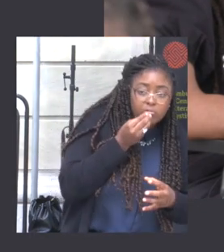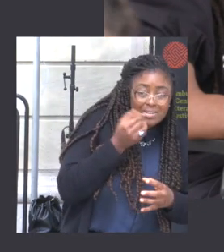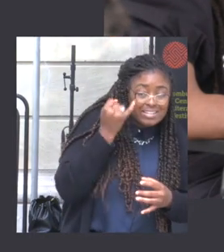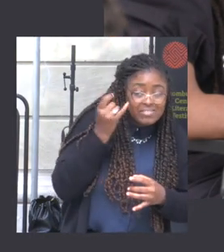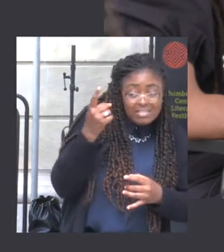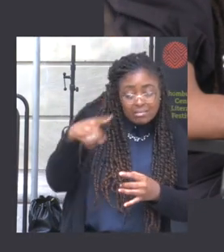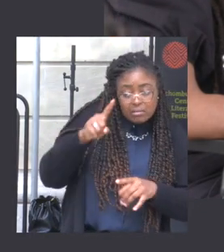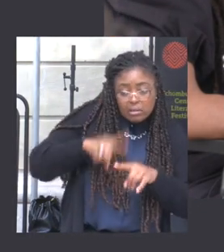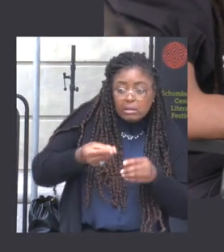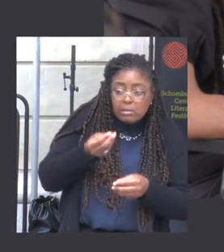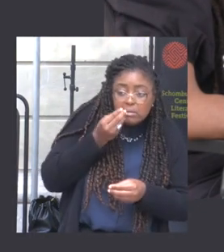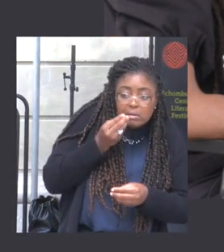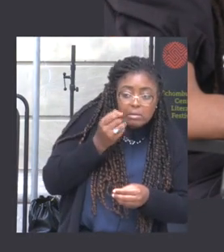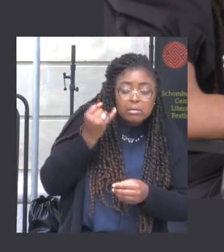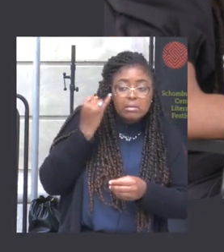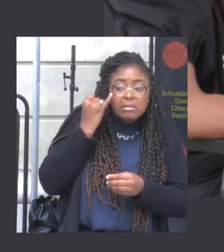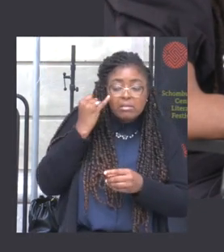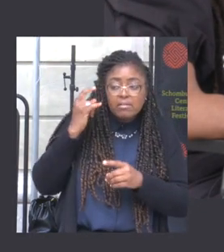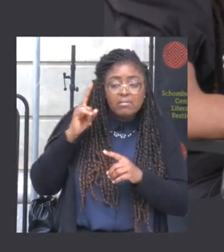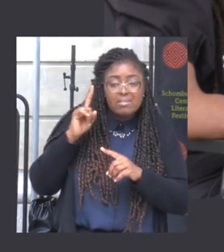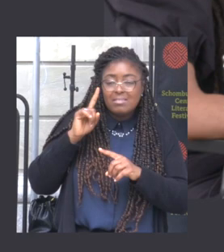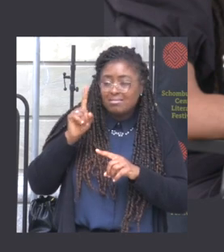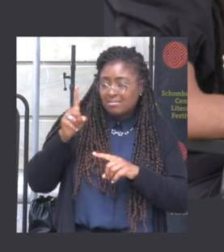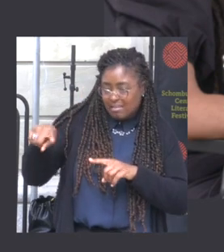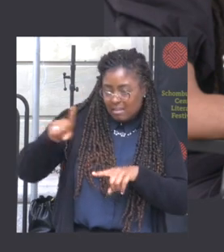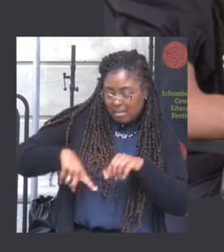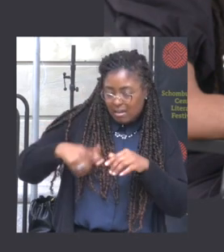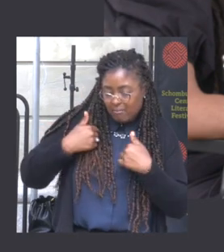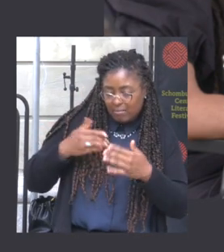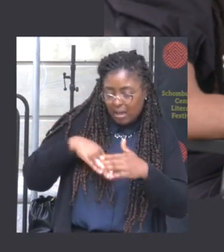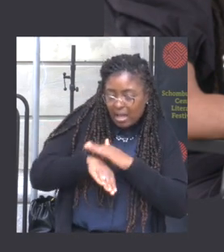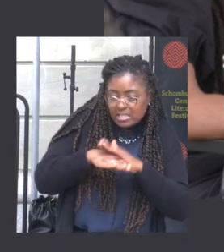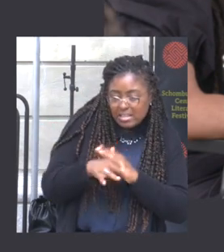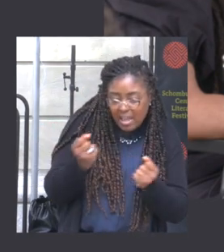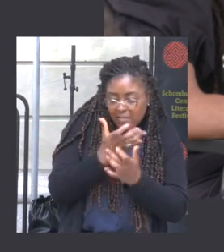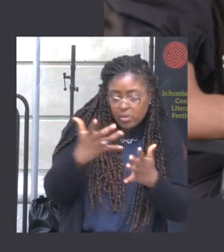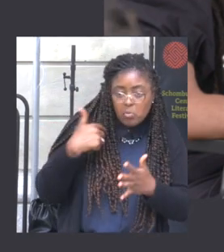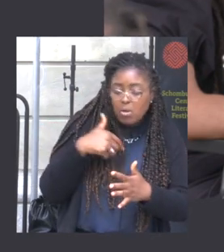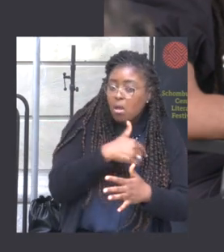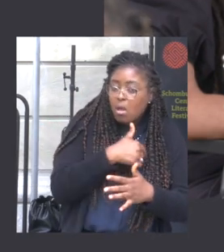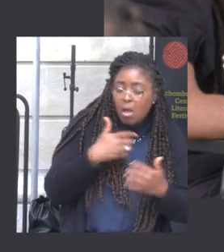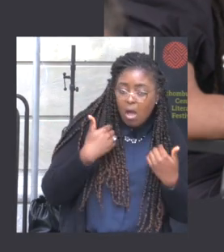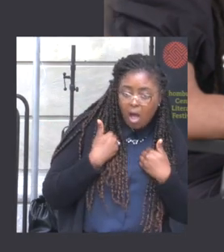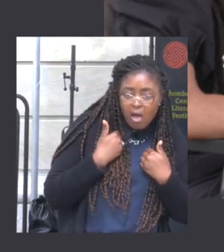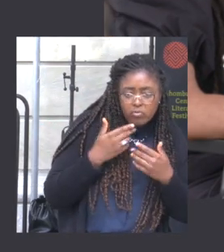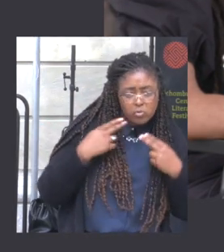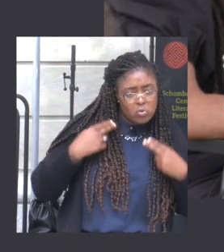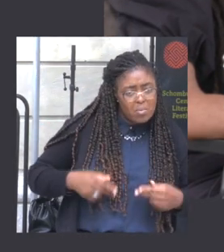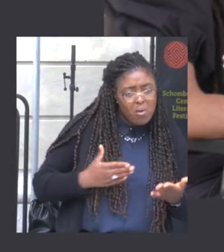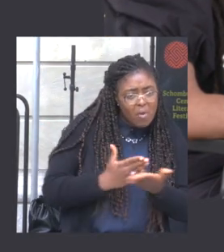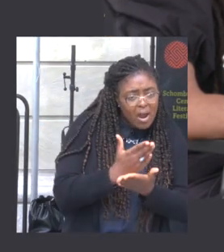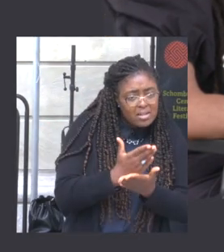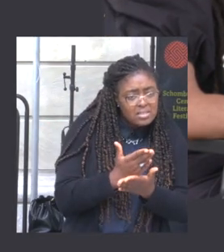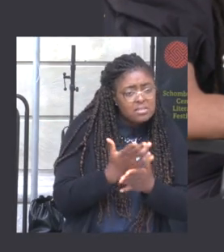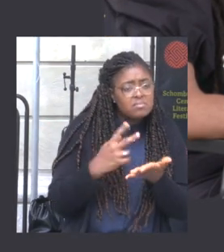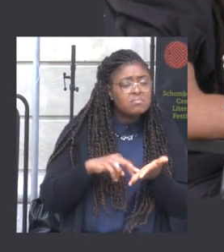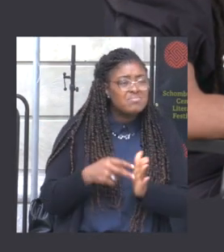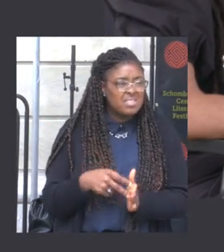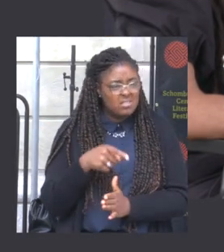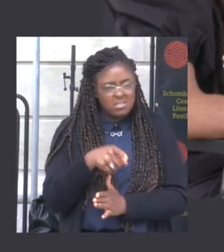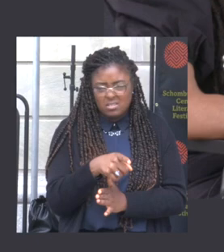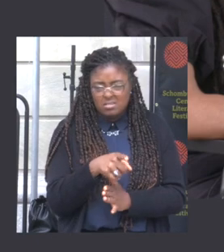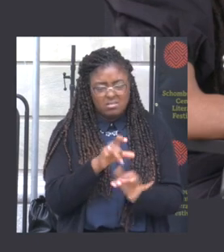they can't be fed, if they can have access to all the things that we all have a human right to, then this thing is just terribly wrong and broken.